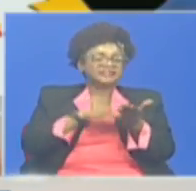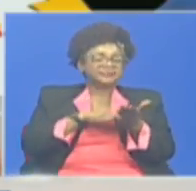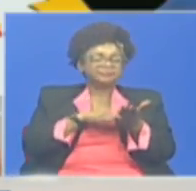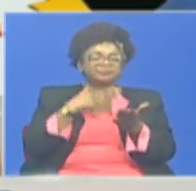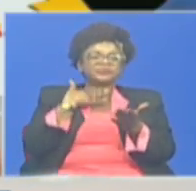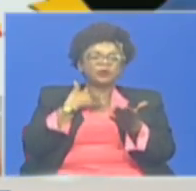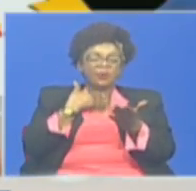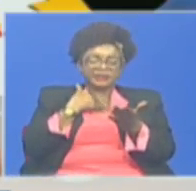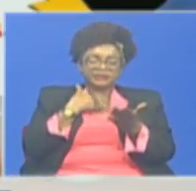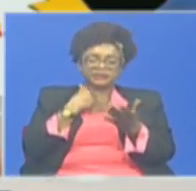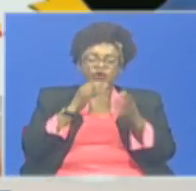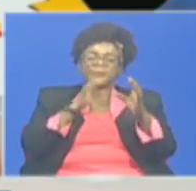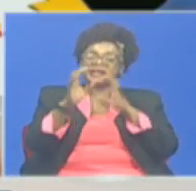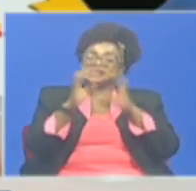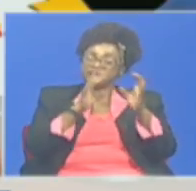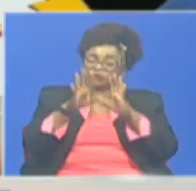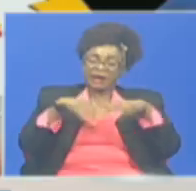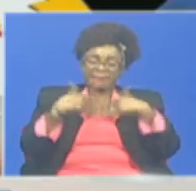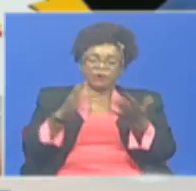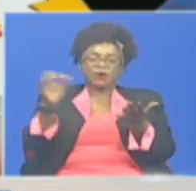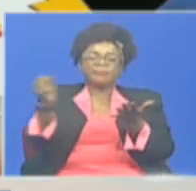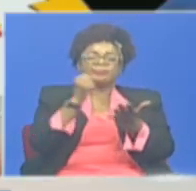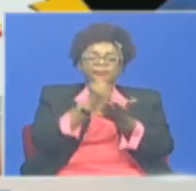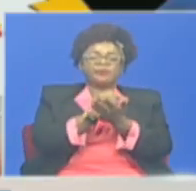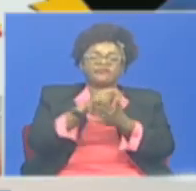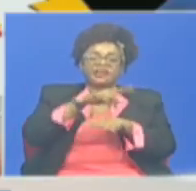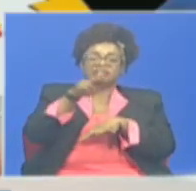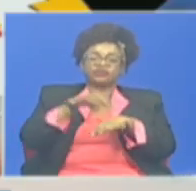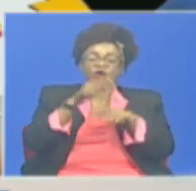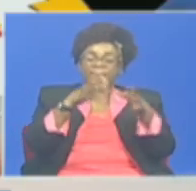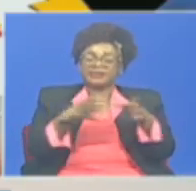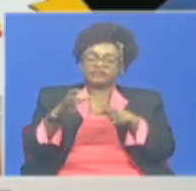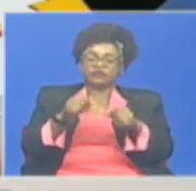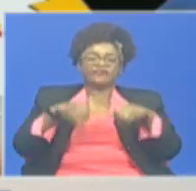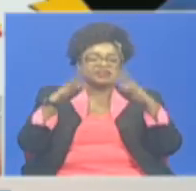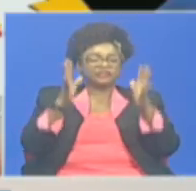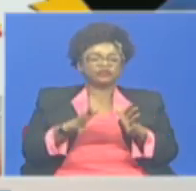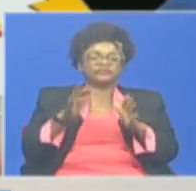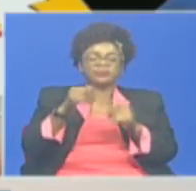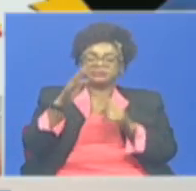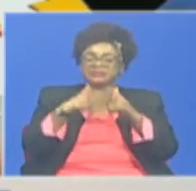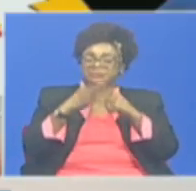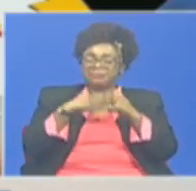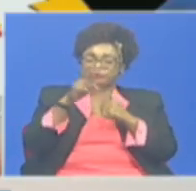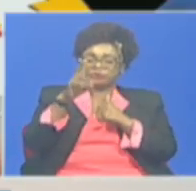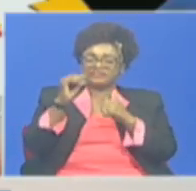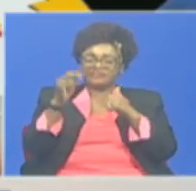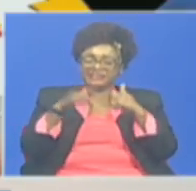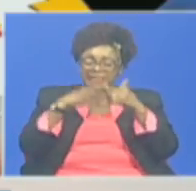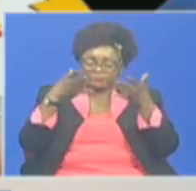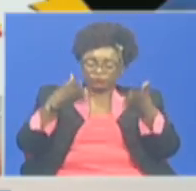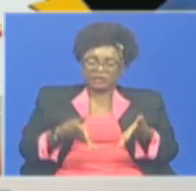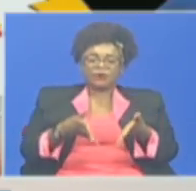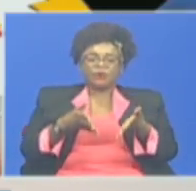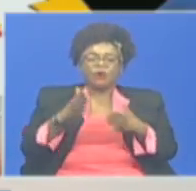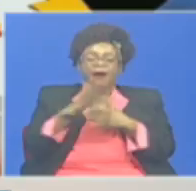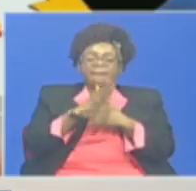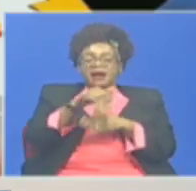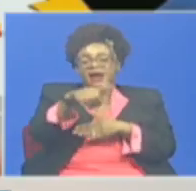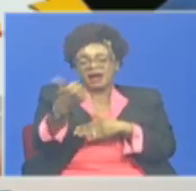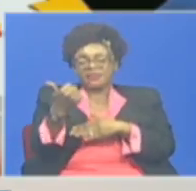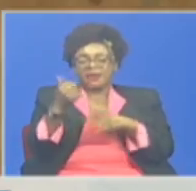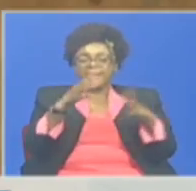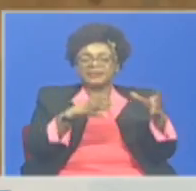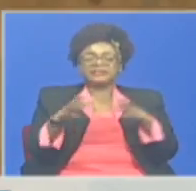sought correspondence on appointment of National Party officials from September 2017 to date, among other party